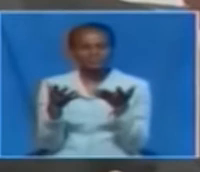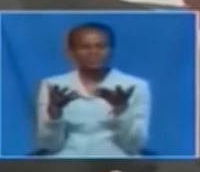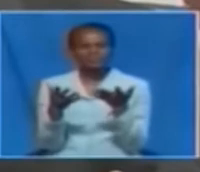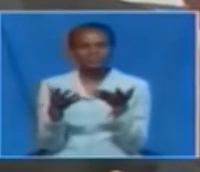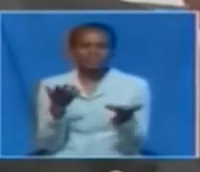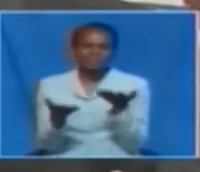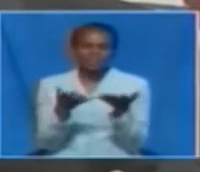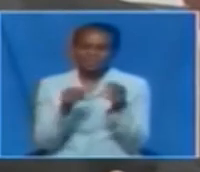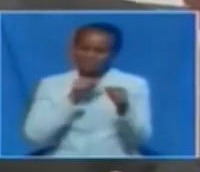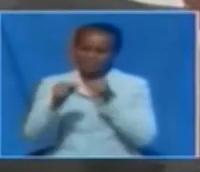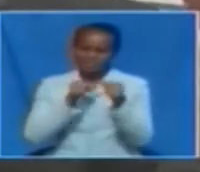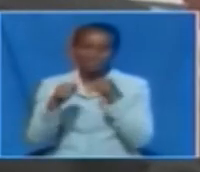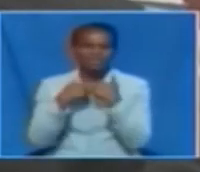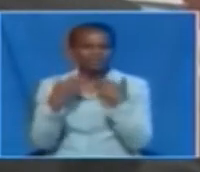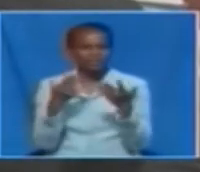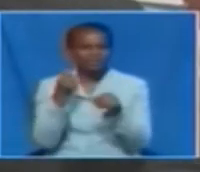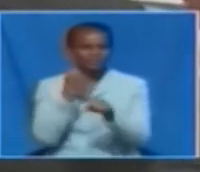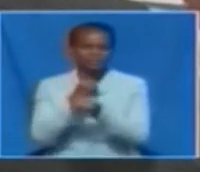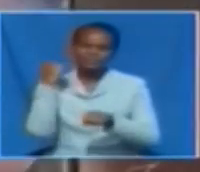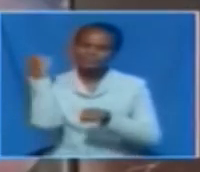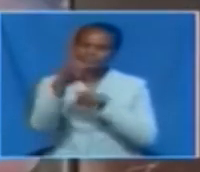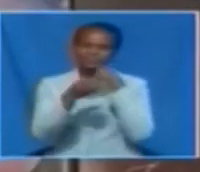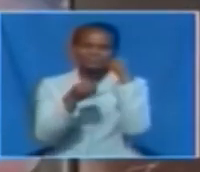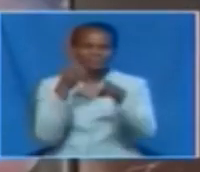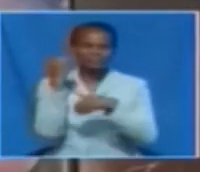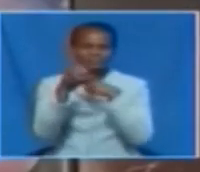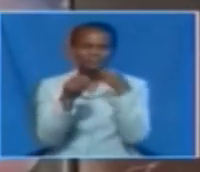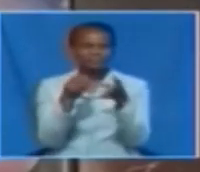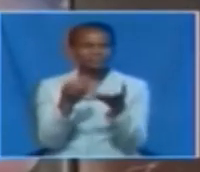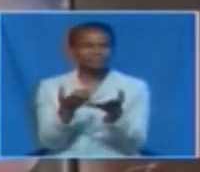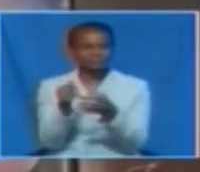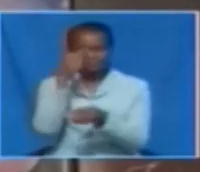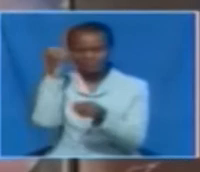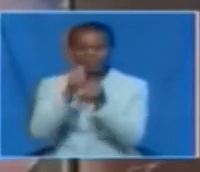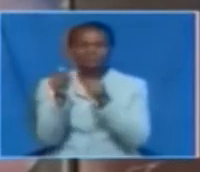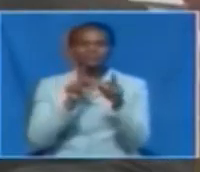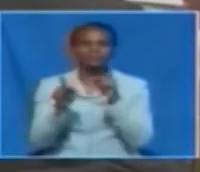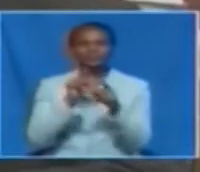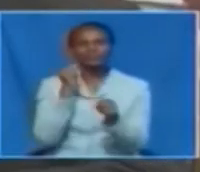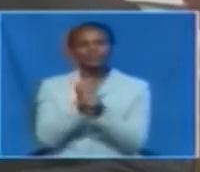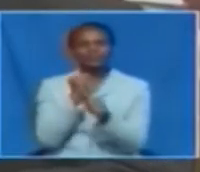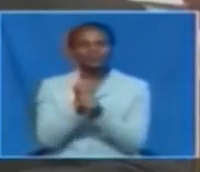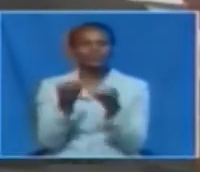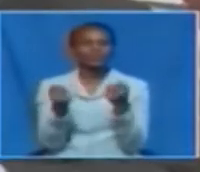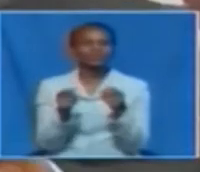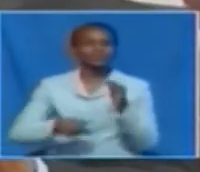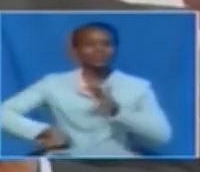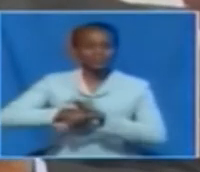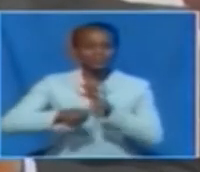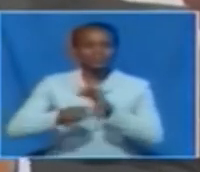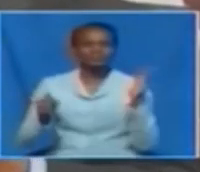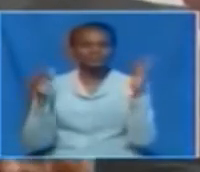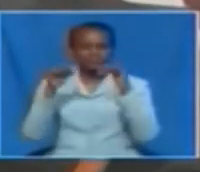probably not fighting, not throwing stones at each other. So you agree that it's because of some people wanting to fight that they want a convention? Because the